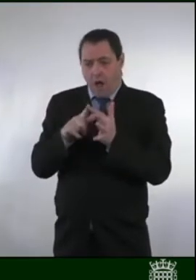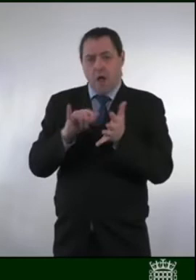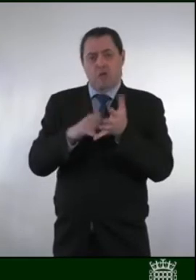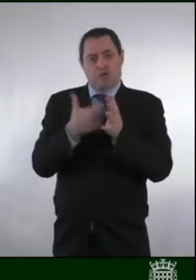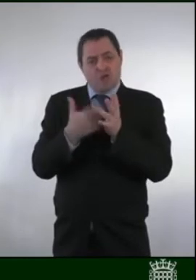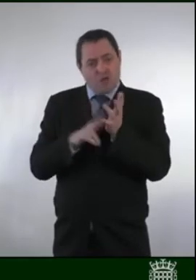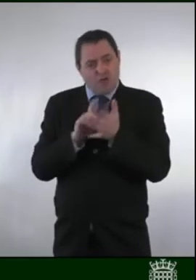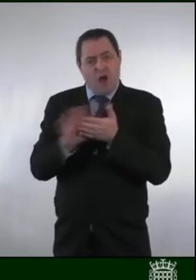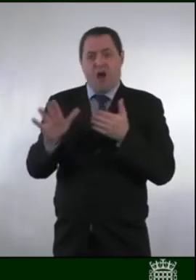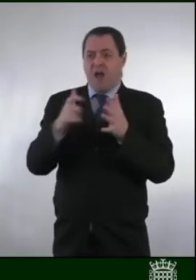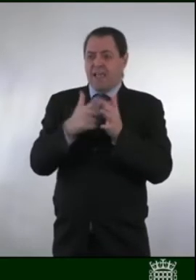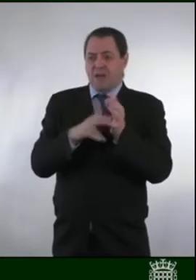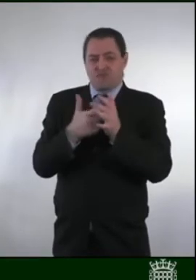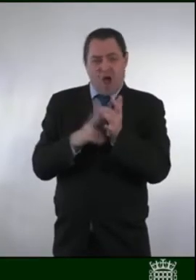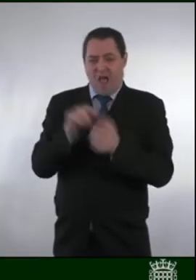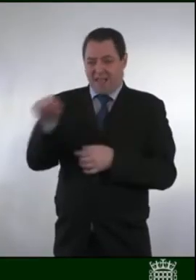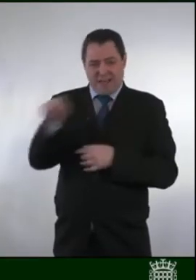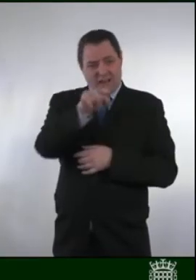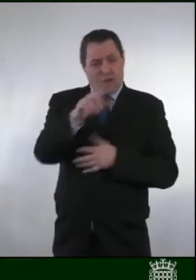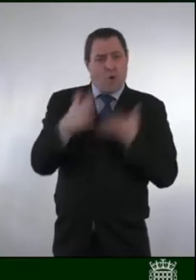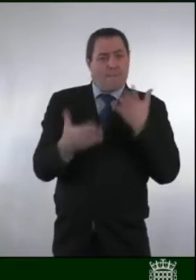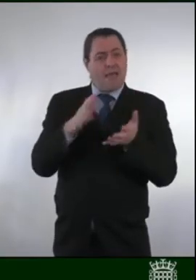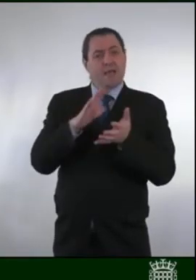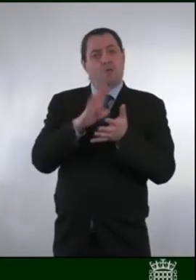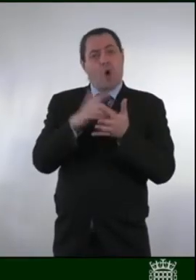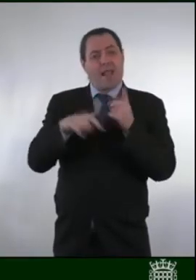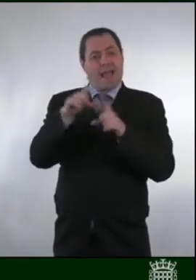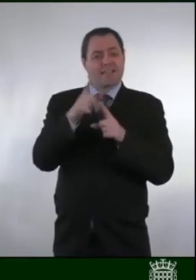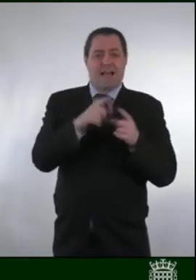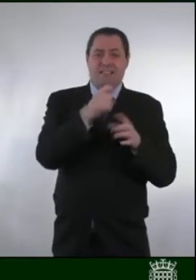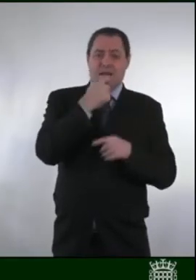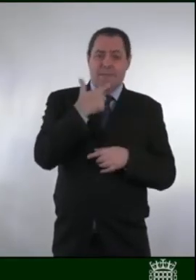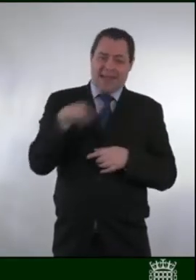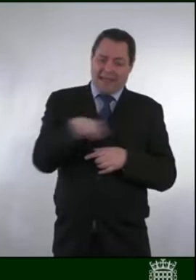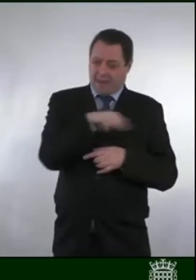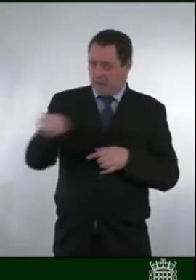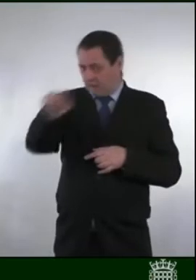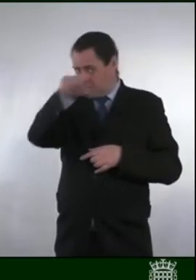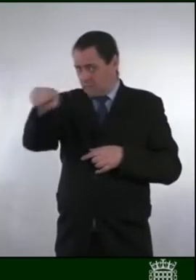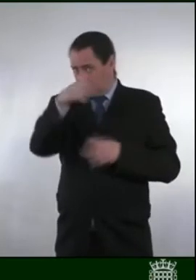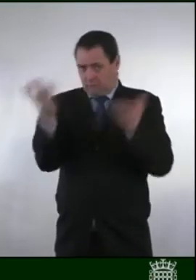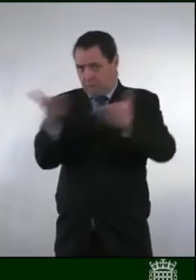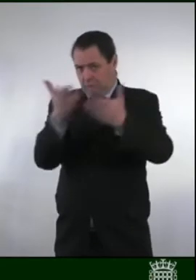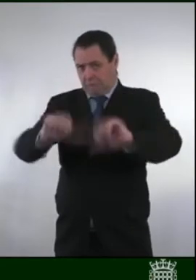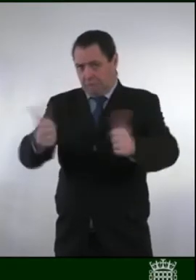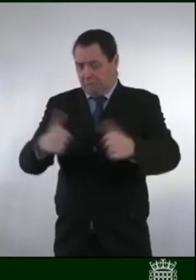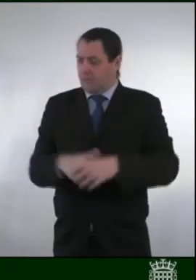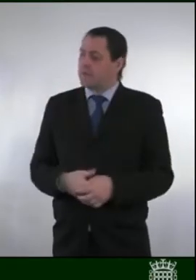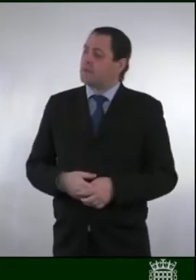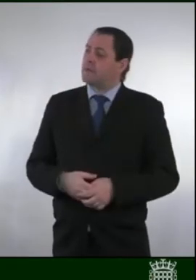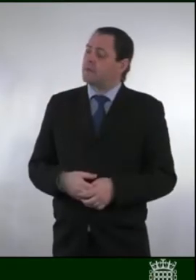Cairnryan than there is between Holyhead and Dublin, because it's going so smoothly. Let's head up to Harborough with Neil O'Brien. Neil